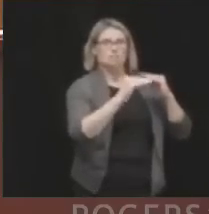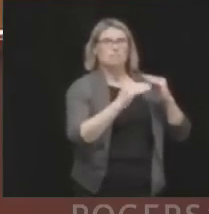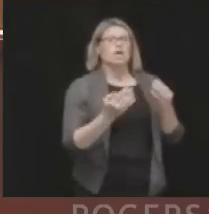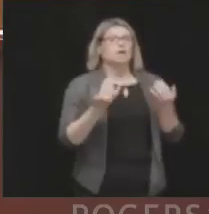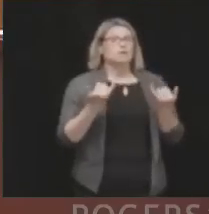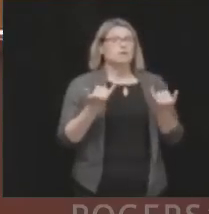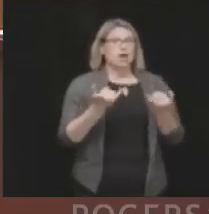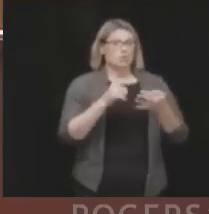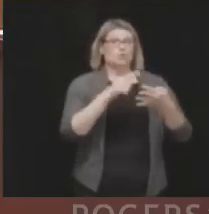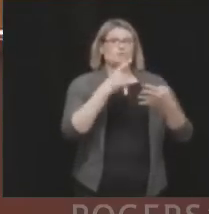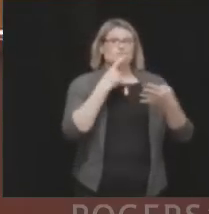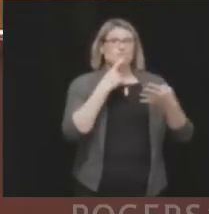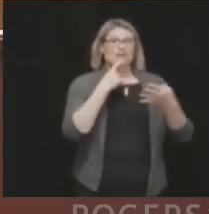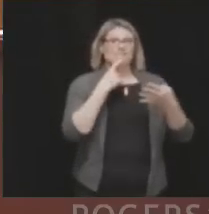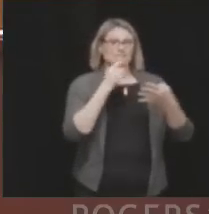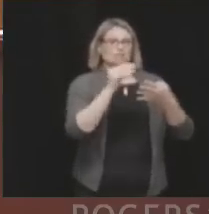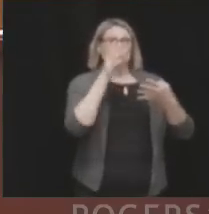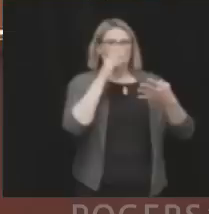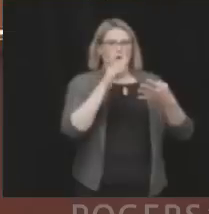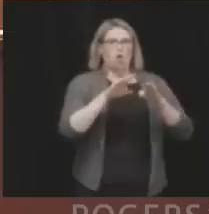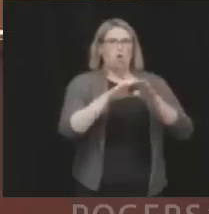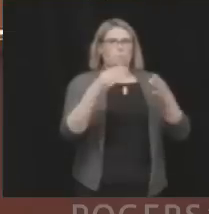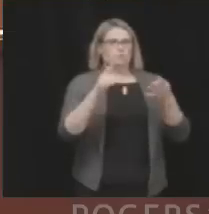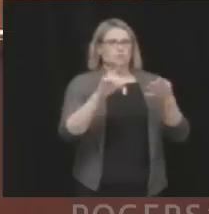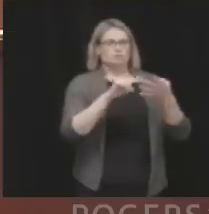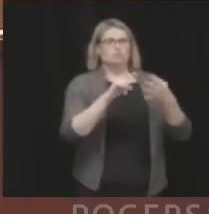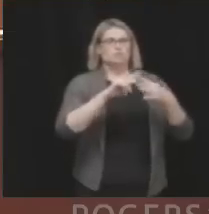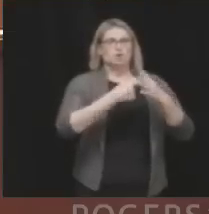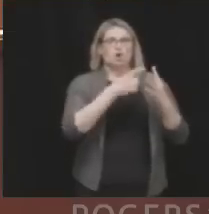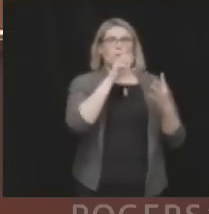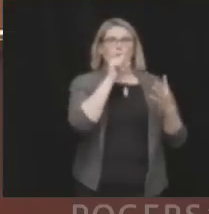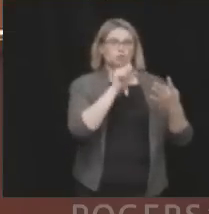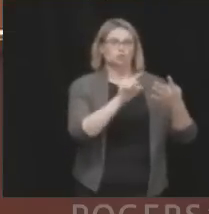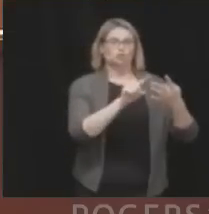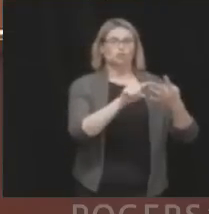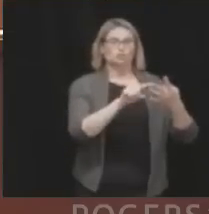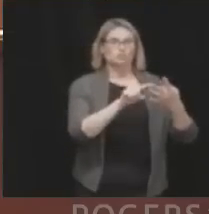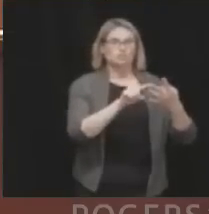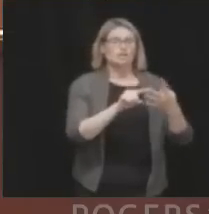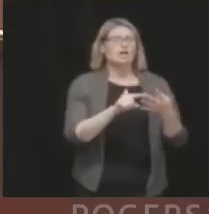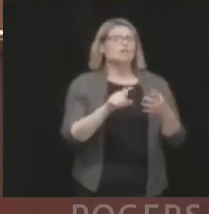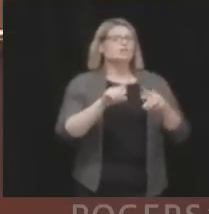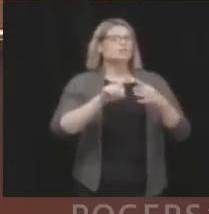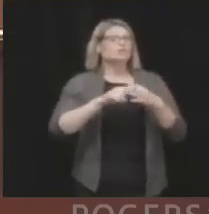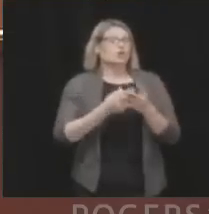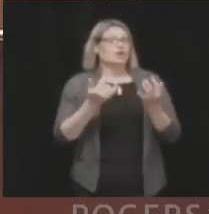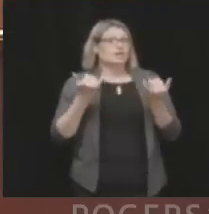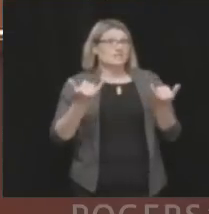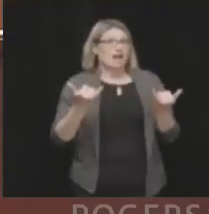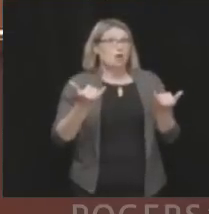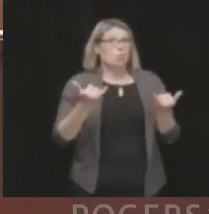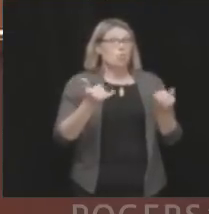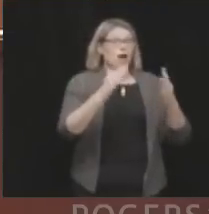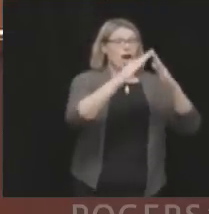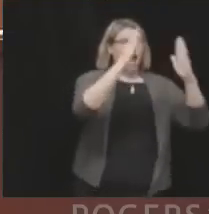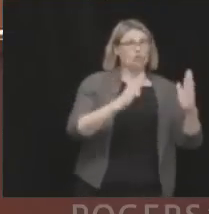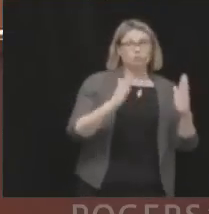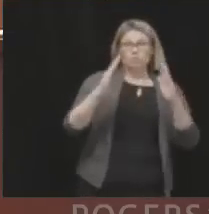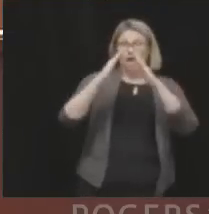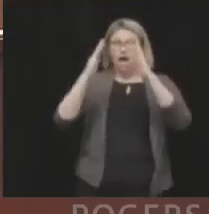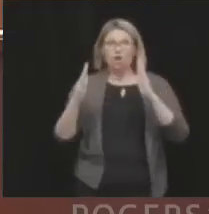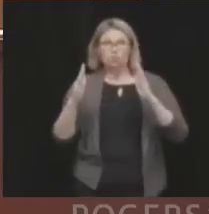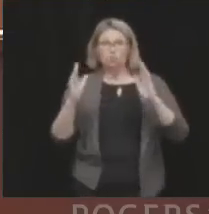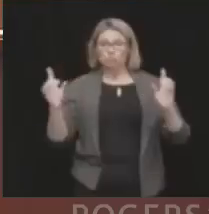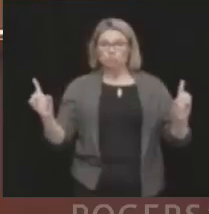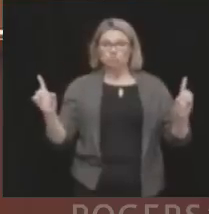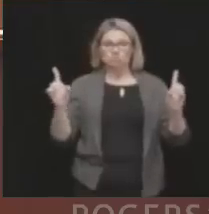agree. The selection is not interchangeable. Les rassemblements sont encore